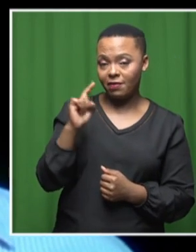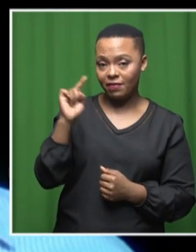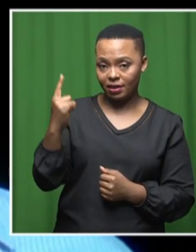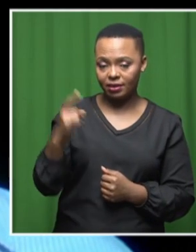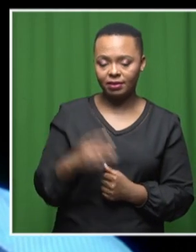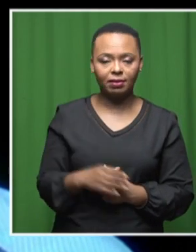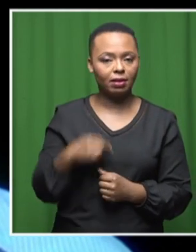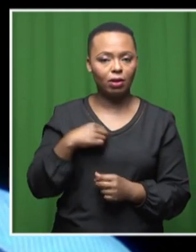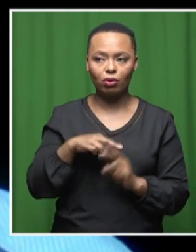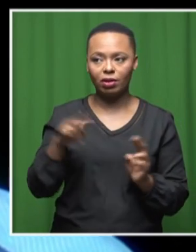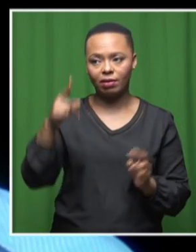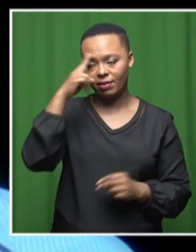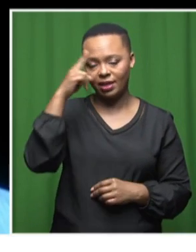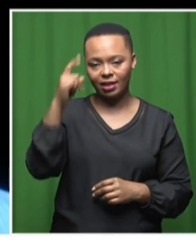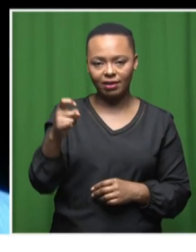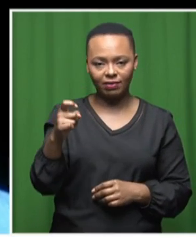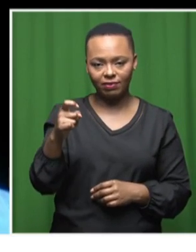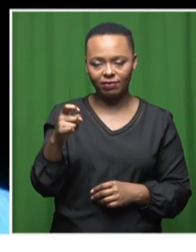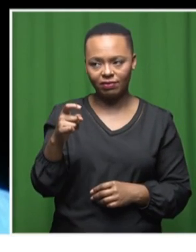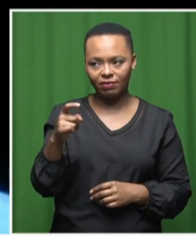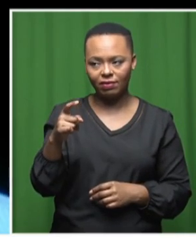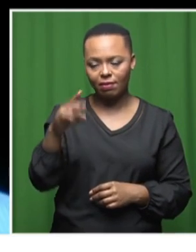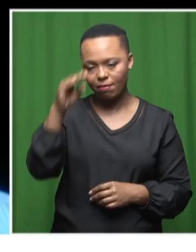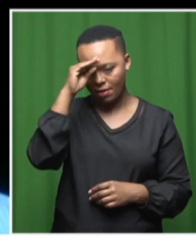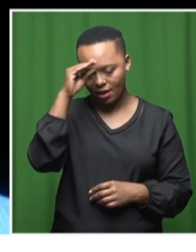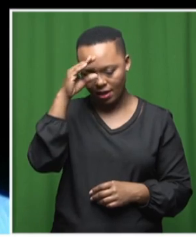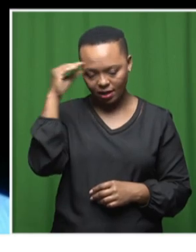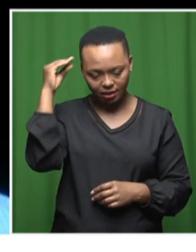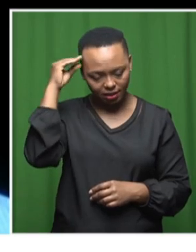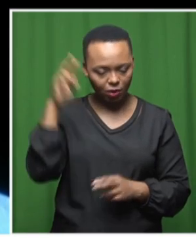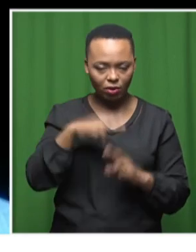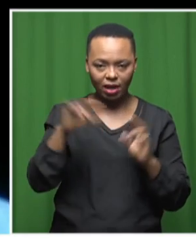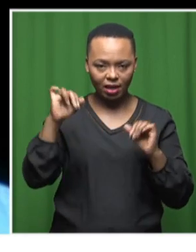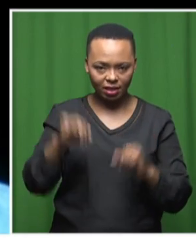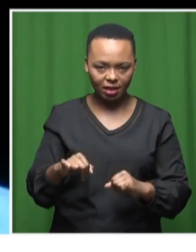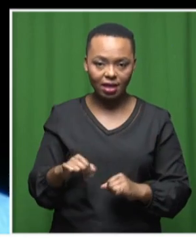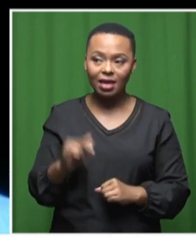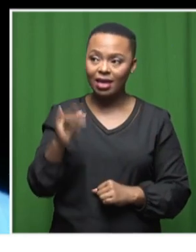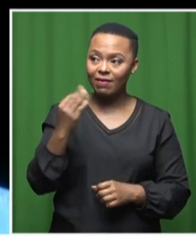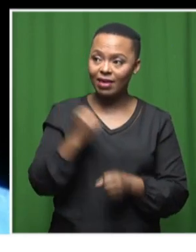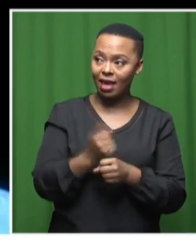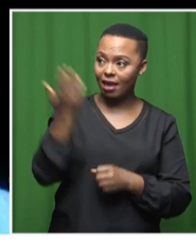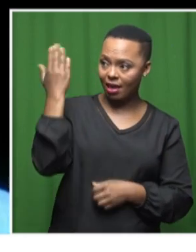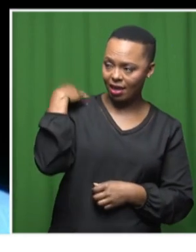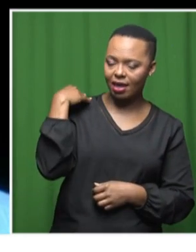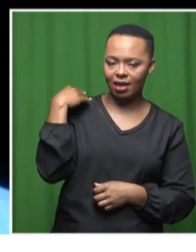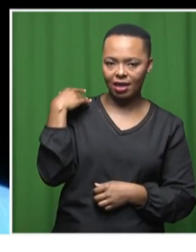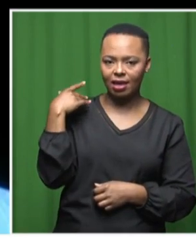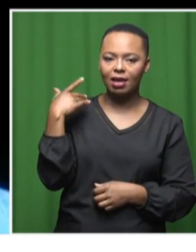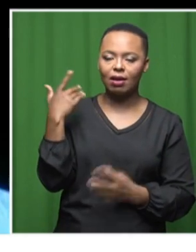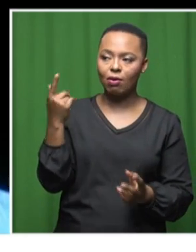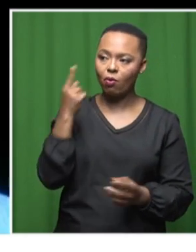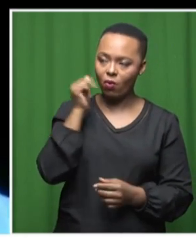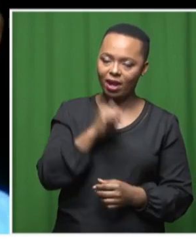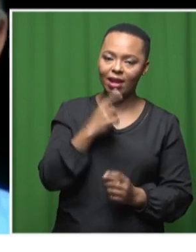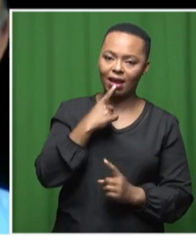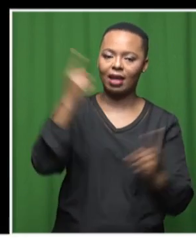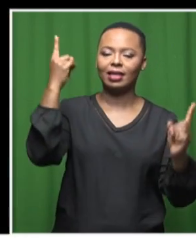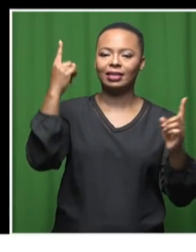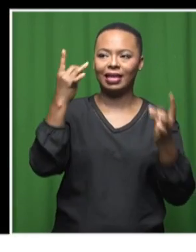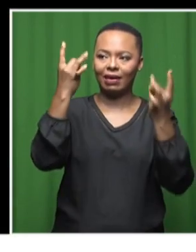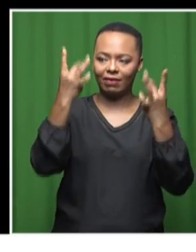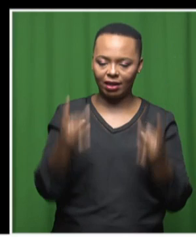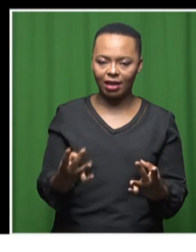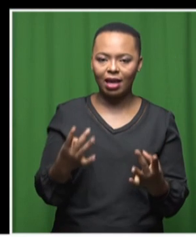don't agree with the minister. I would have agreed with the minister if it was last year this time. I mean, when he released figures